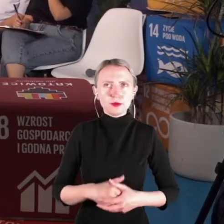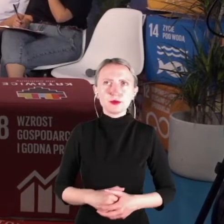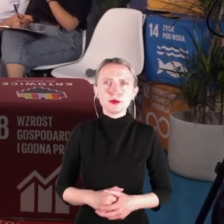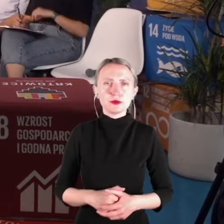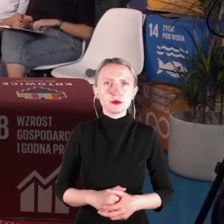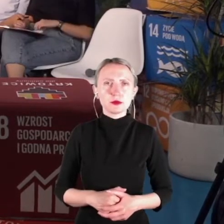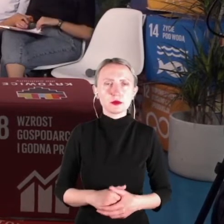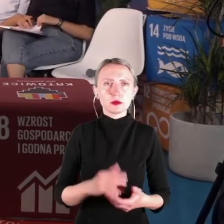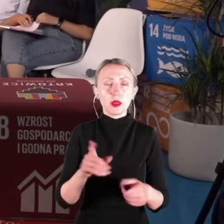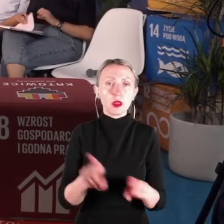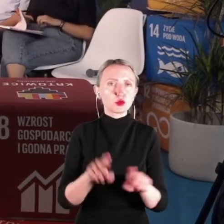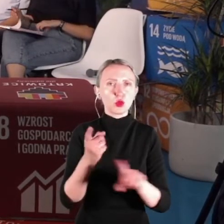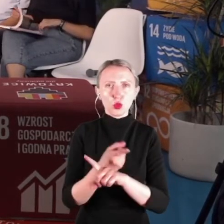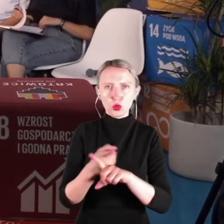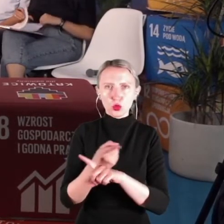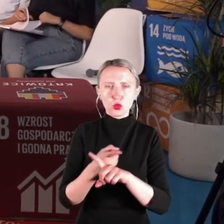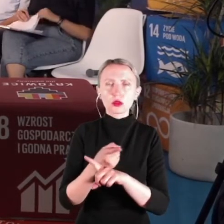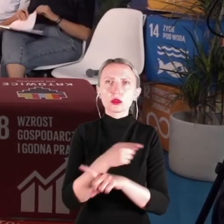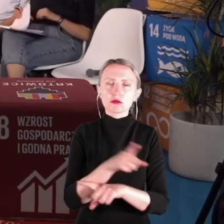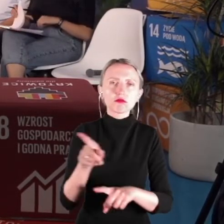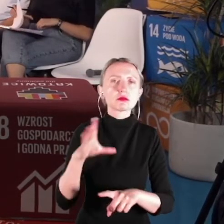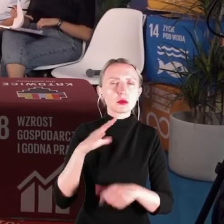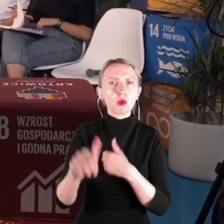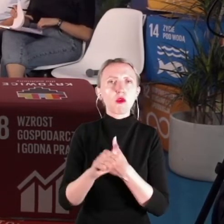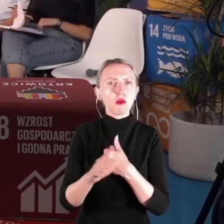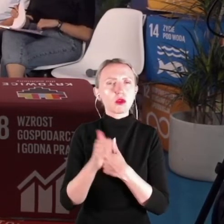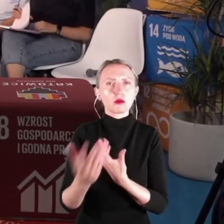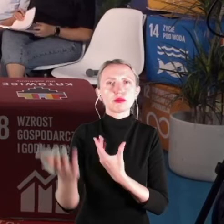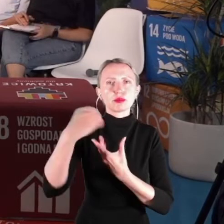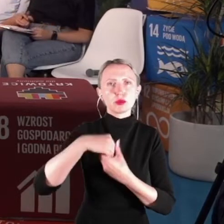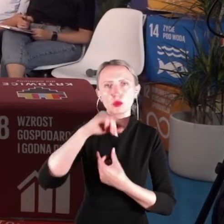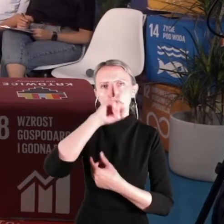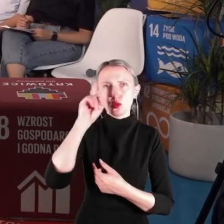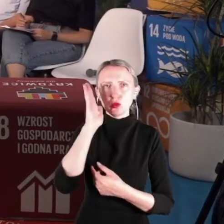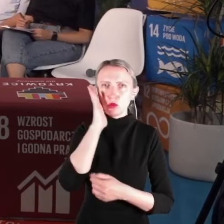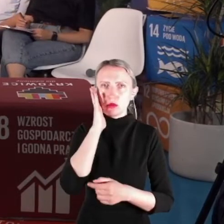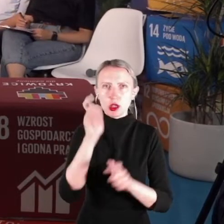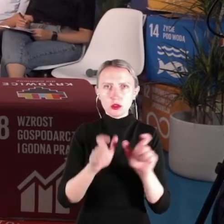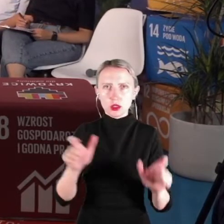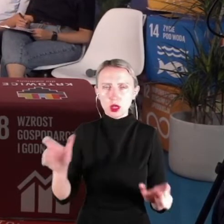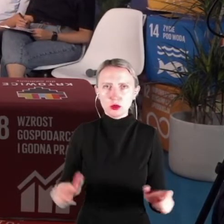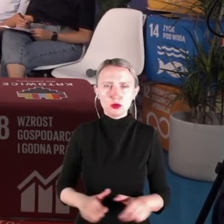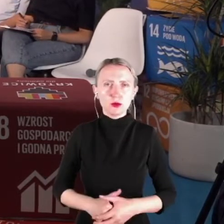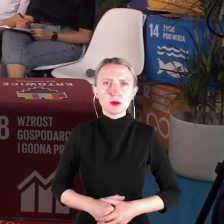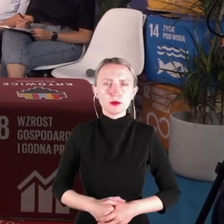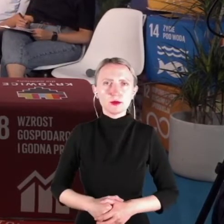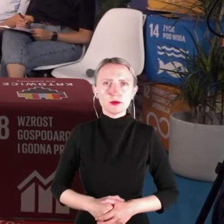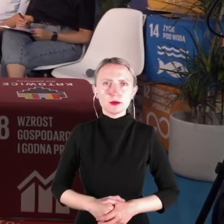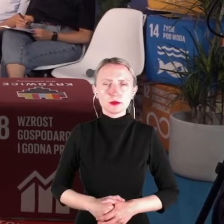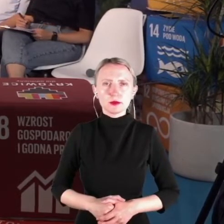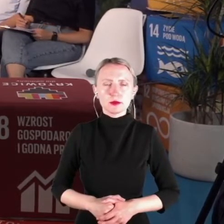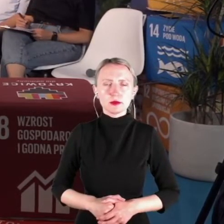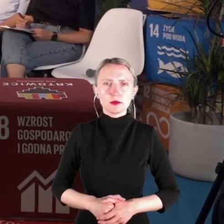basically the proposals that we were getting during those events were disciplined in this kind of